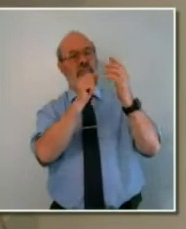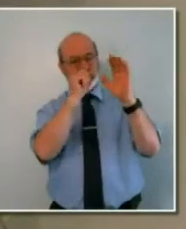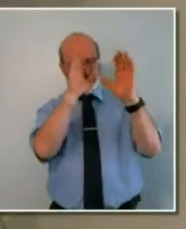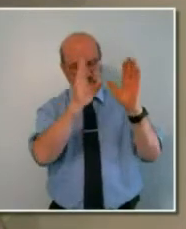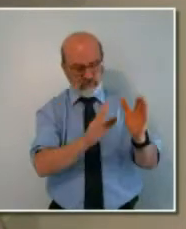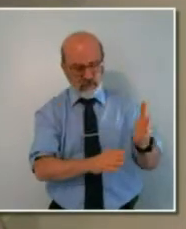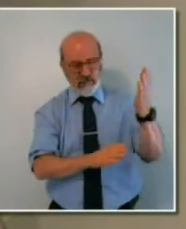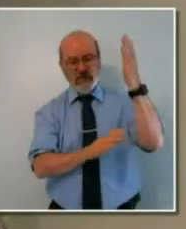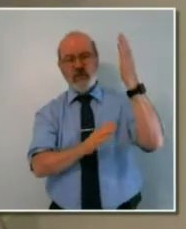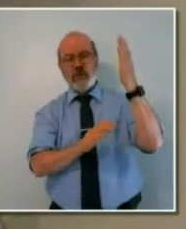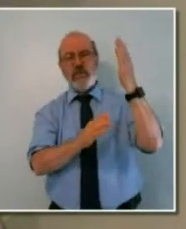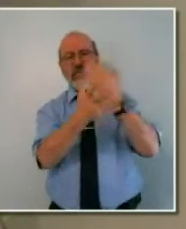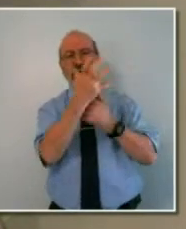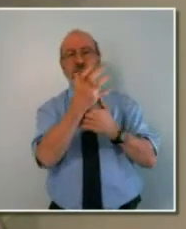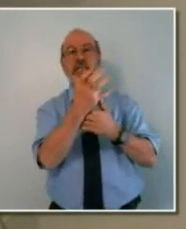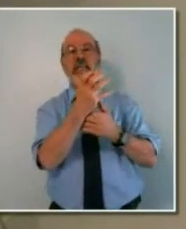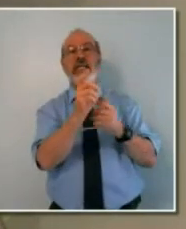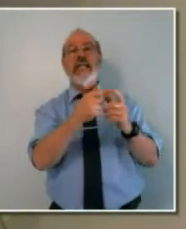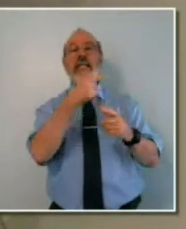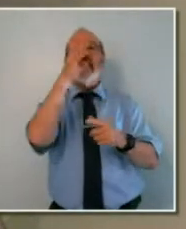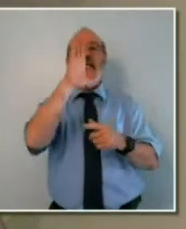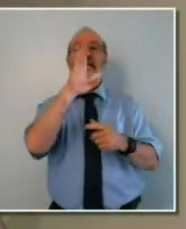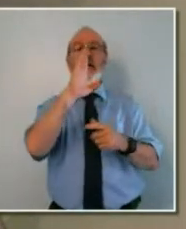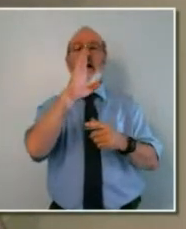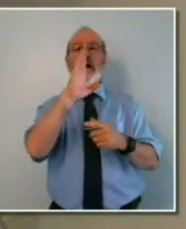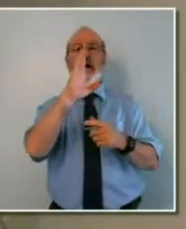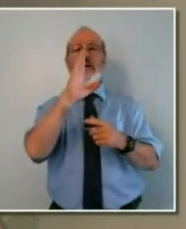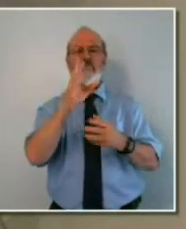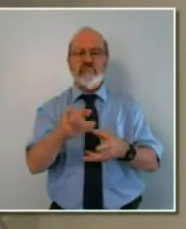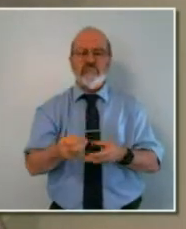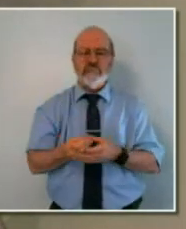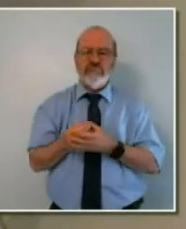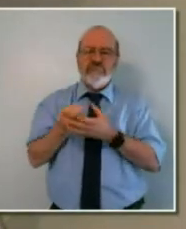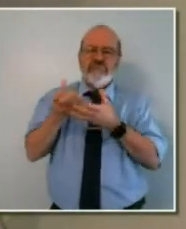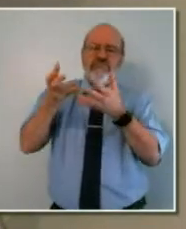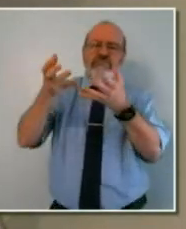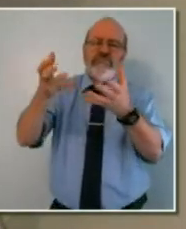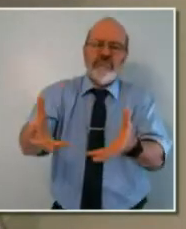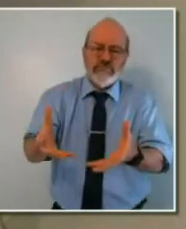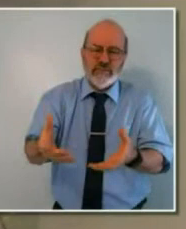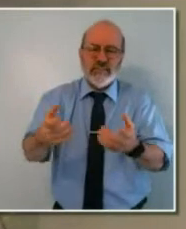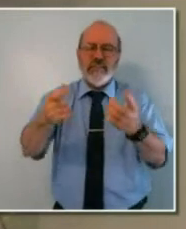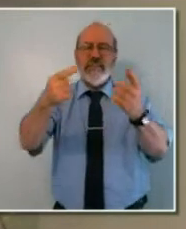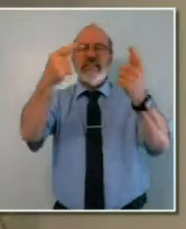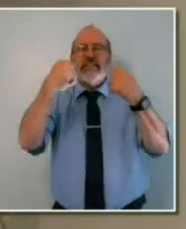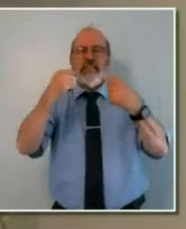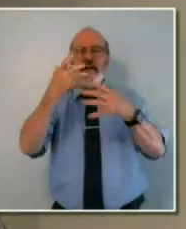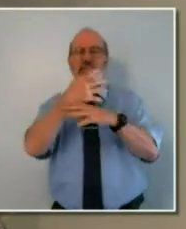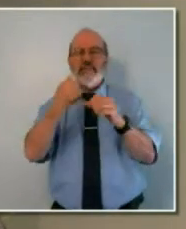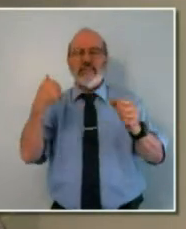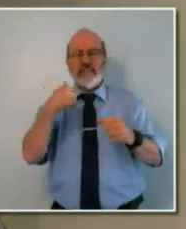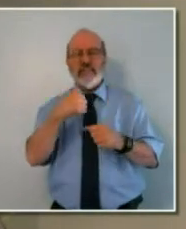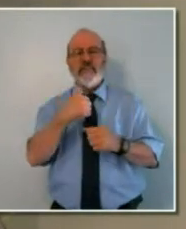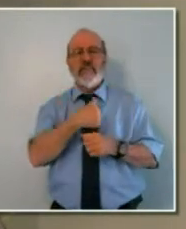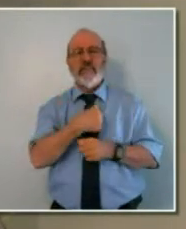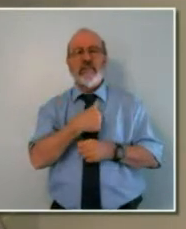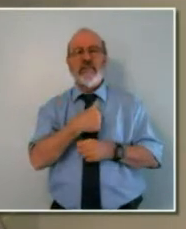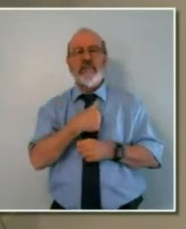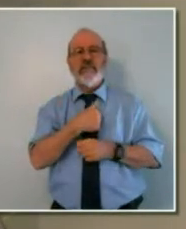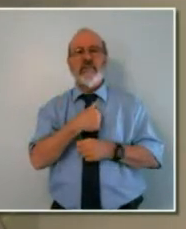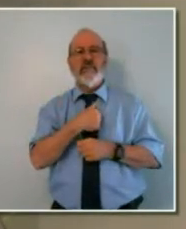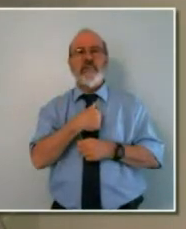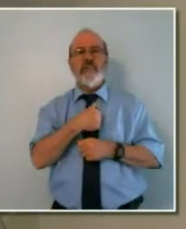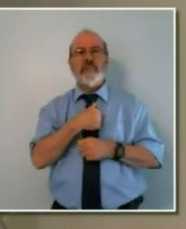plead with him. Then God will spring forth and will come and save us. Now go with me back